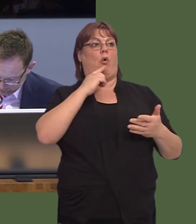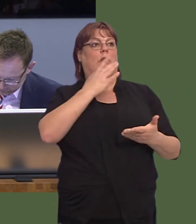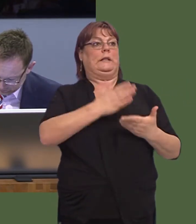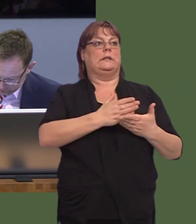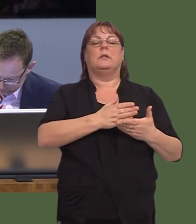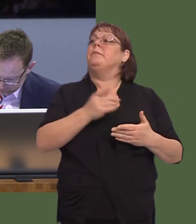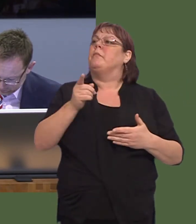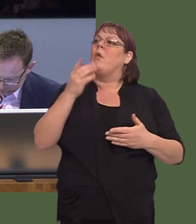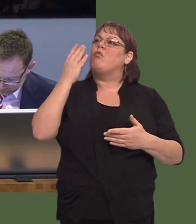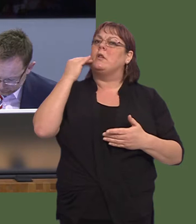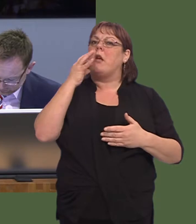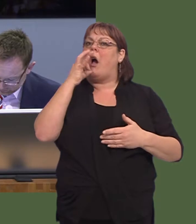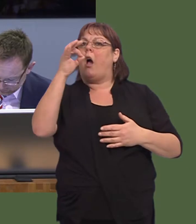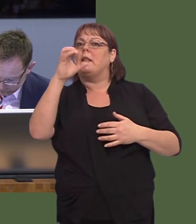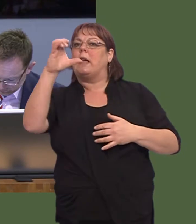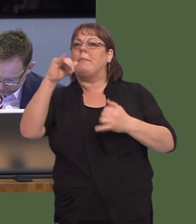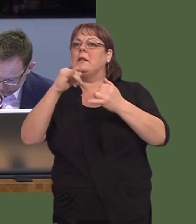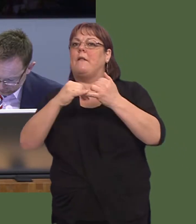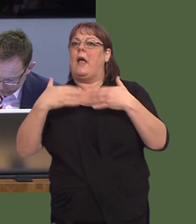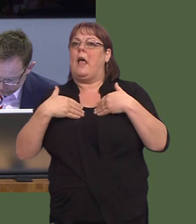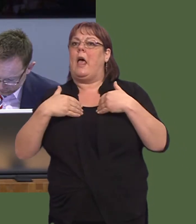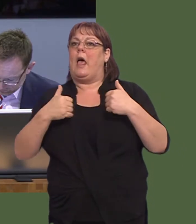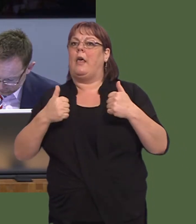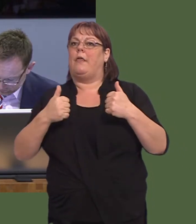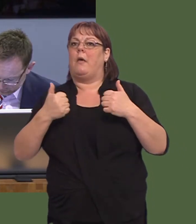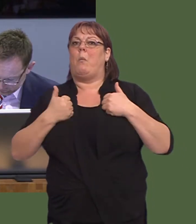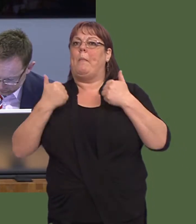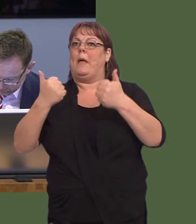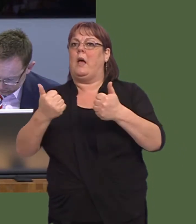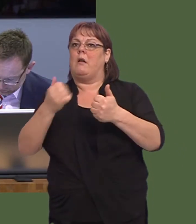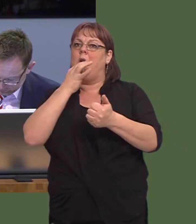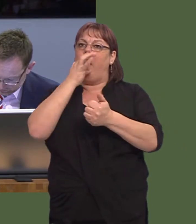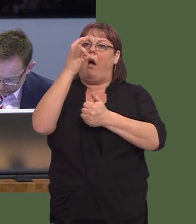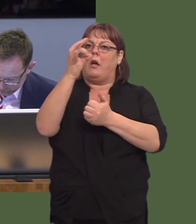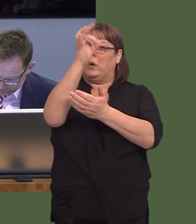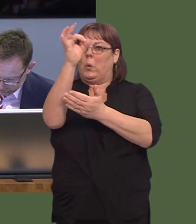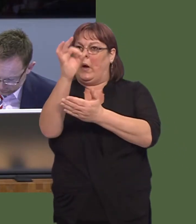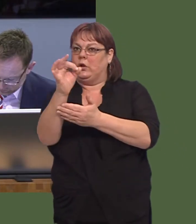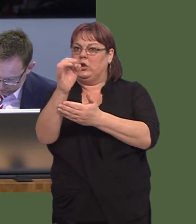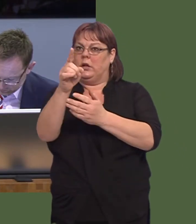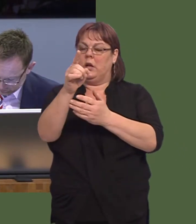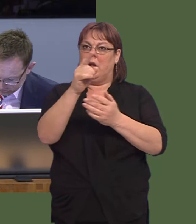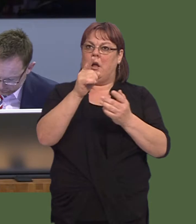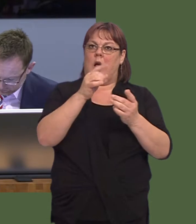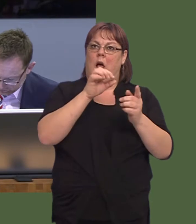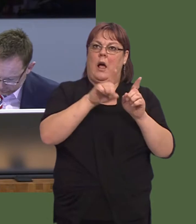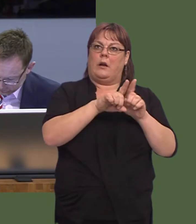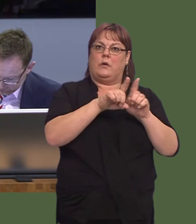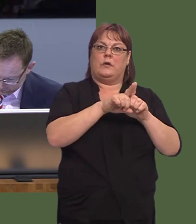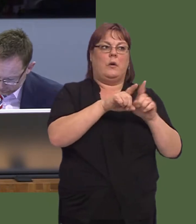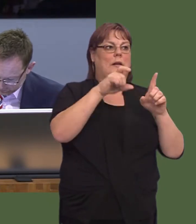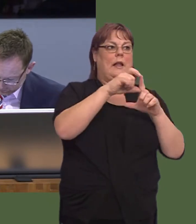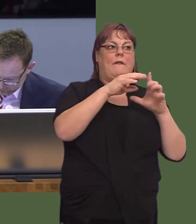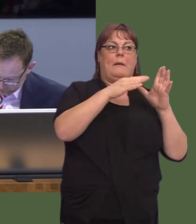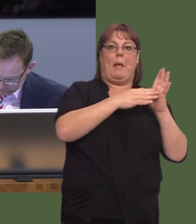received an answer to a written question from the Cabinet Secretary for Health and Wellbeing, which contradicts an almost identical question tabled by